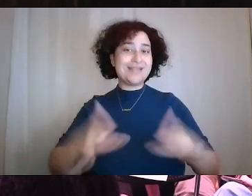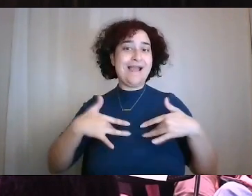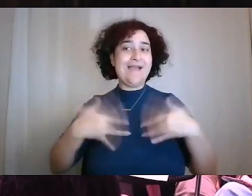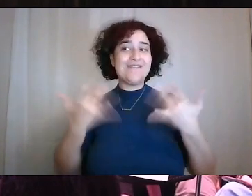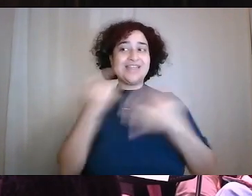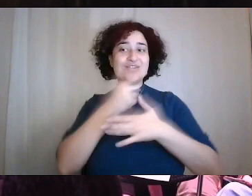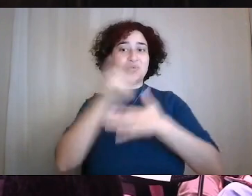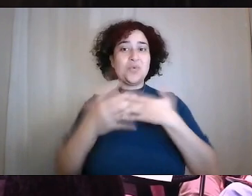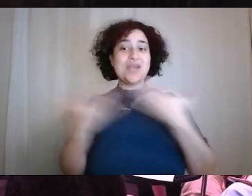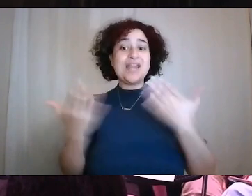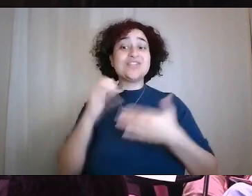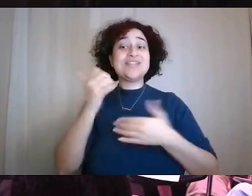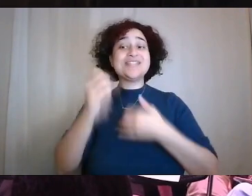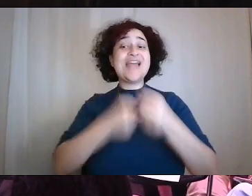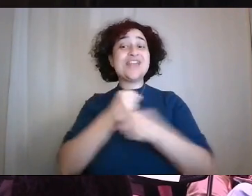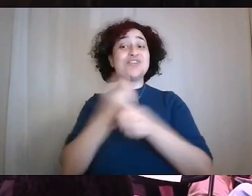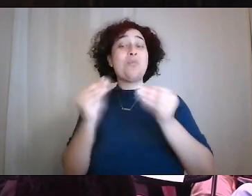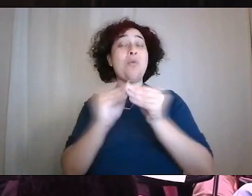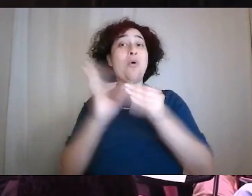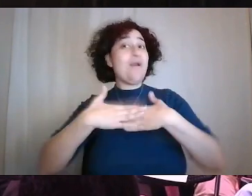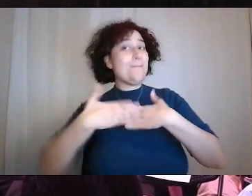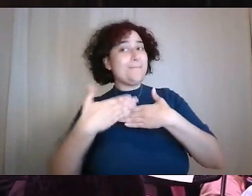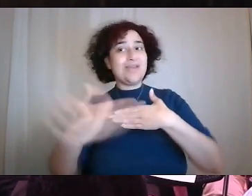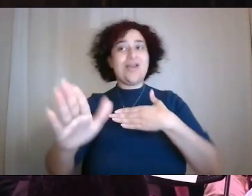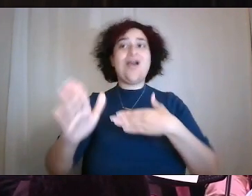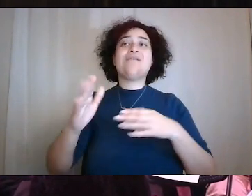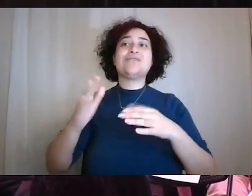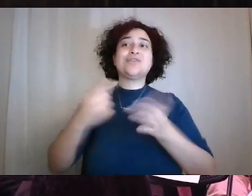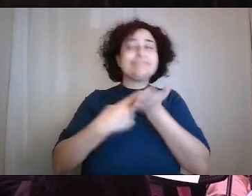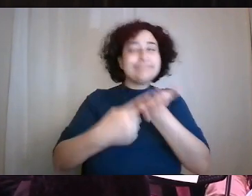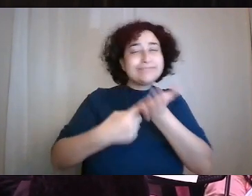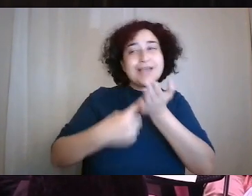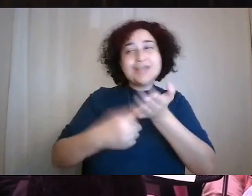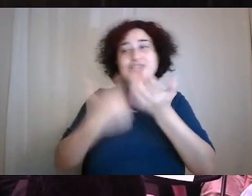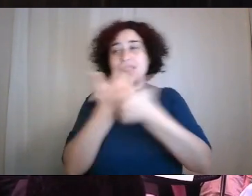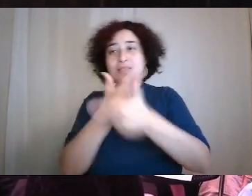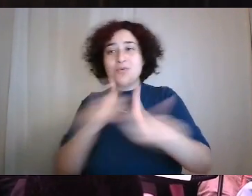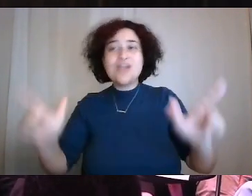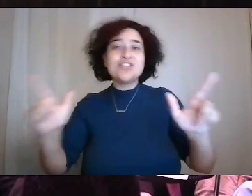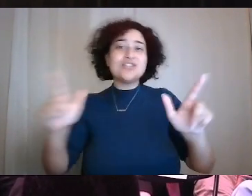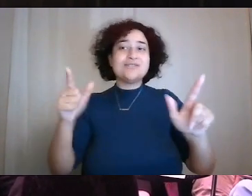of discussion, of deliberation, and of disruption. Thank you very much.